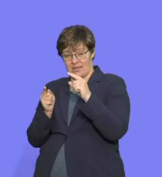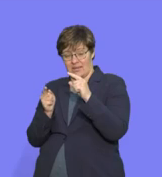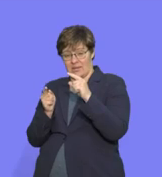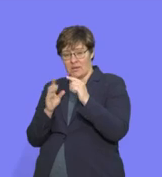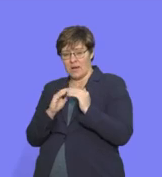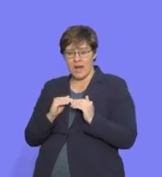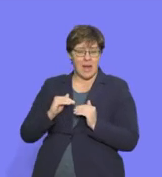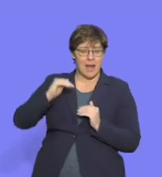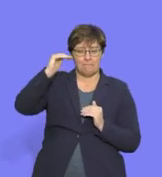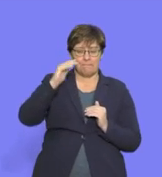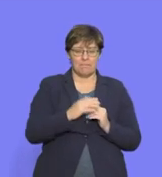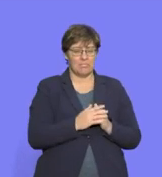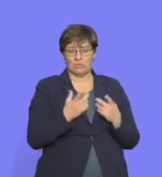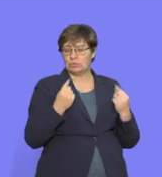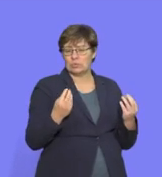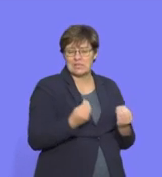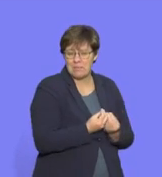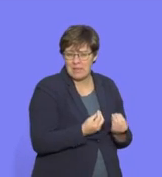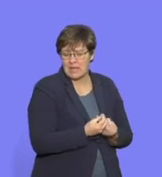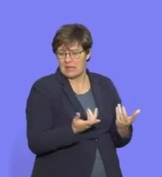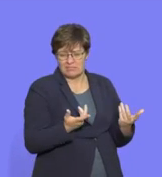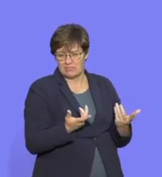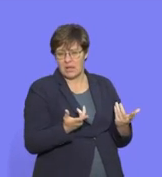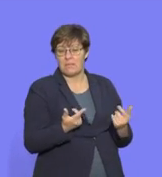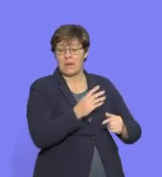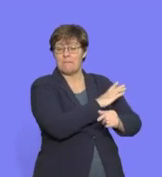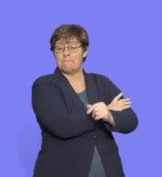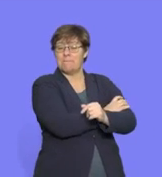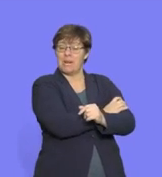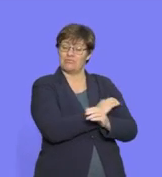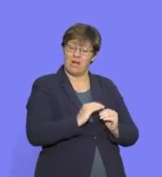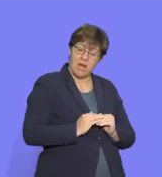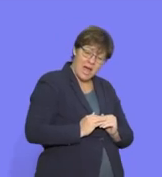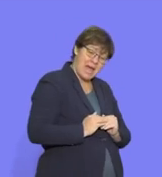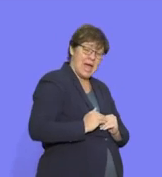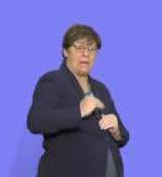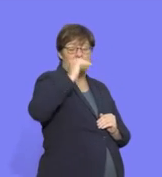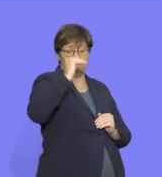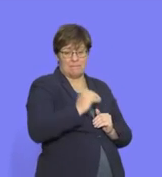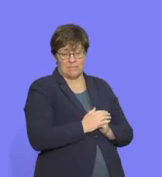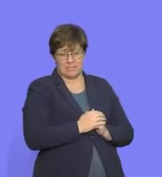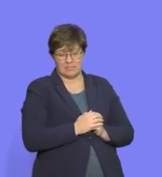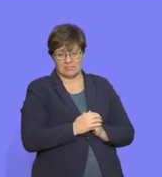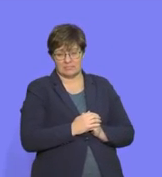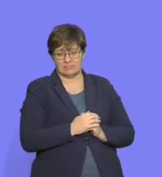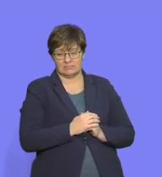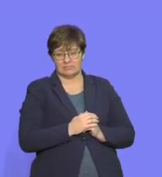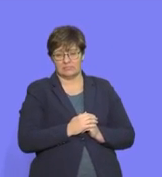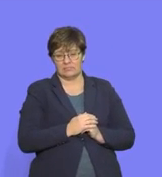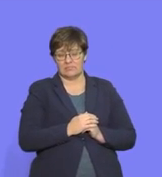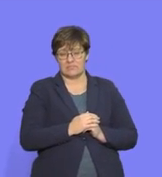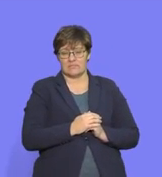now might do something or whatever. And what does his blood pressure do? I'll say he. It could be a she. I'm being a little